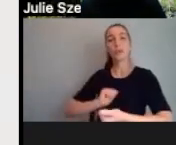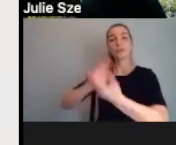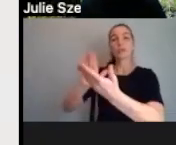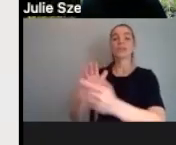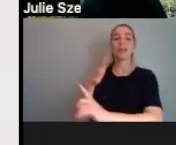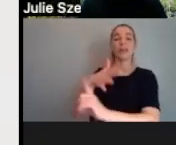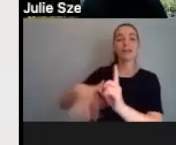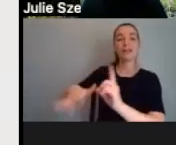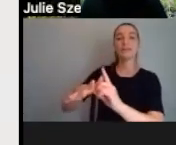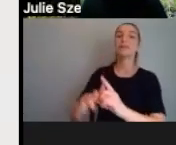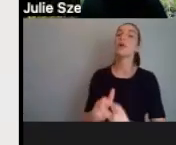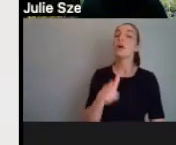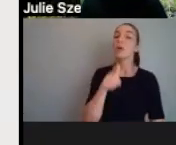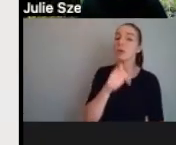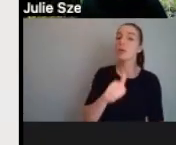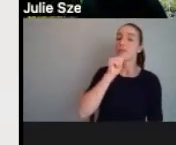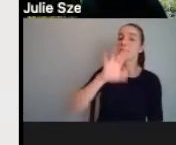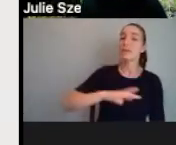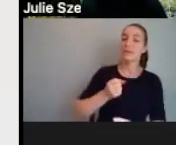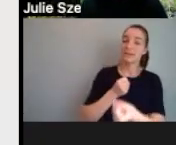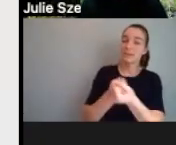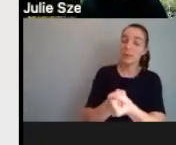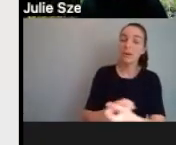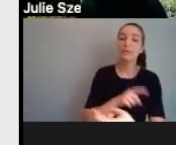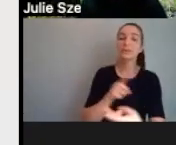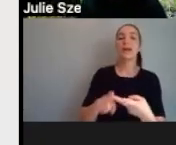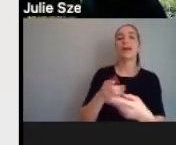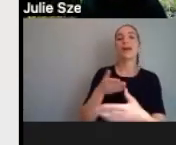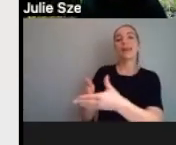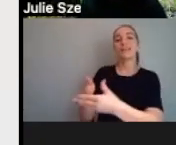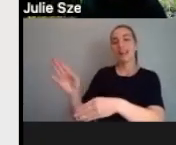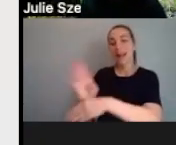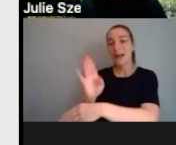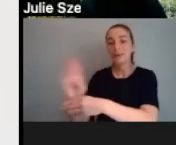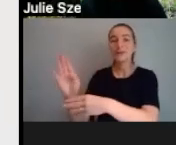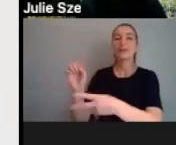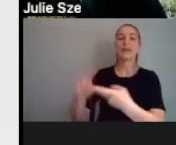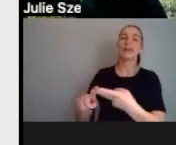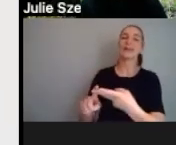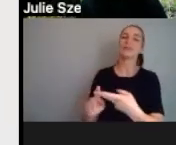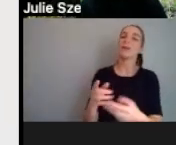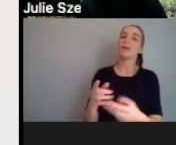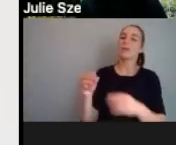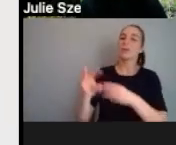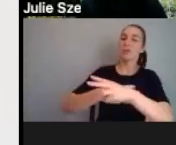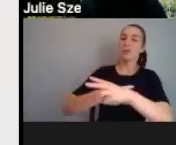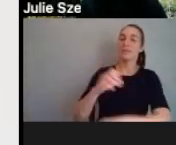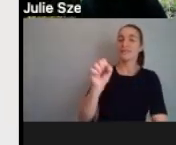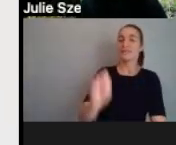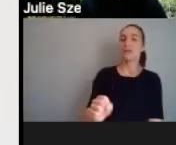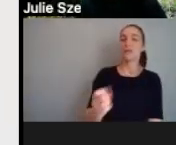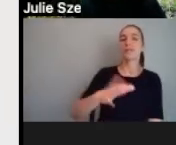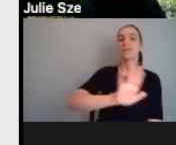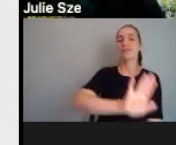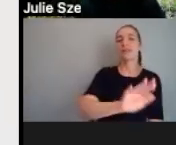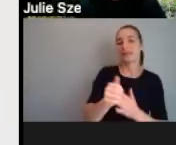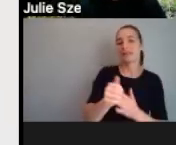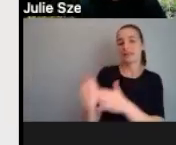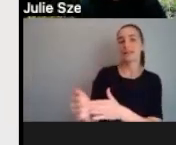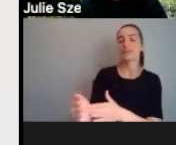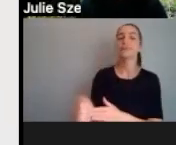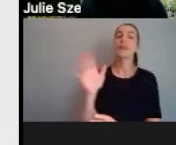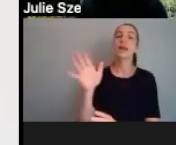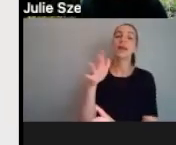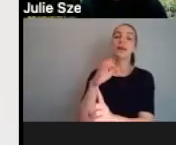feminist decolonial and anti-capitalist critique from the global south. And so climate justice movements name their